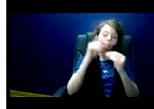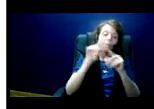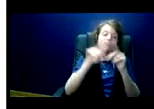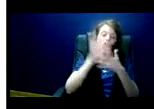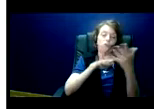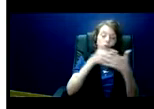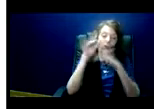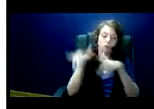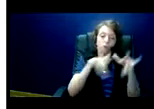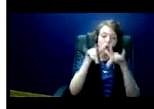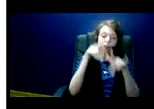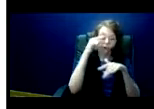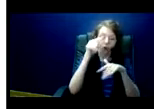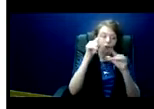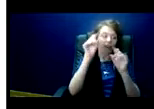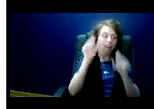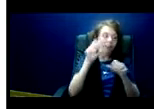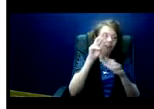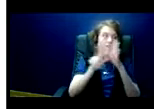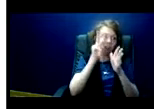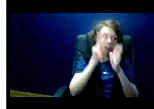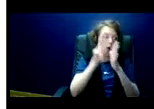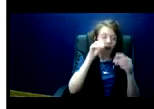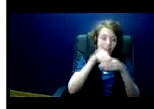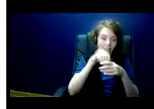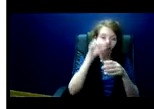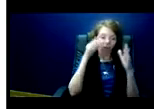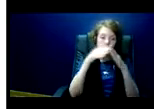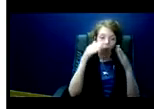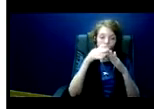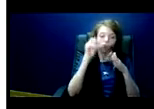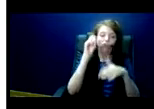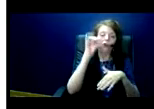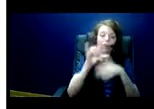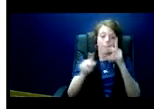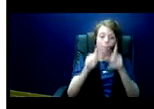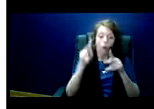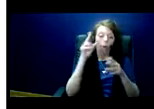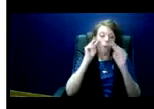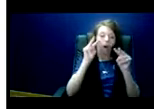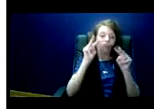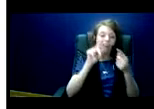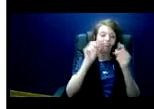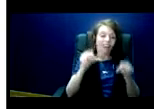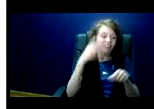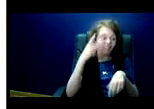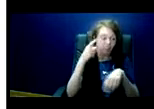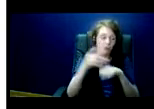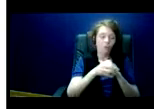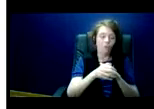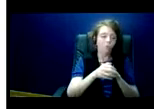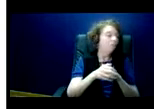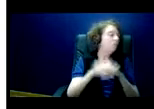and it can have your little video up in the camera, up in the corner, so that the participants watching the screen recording can see you.